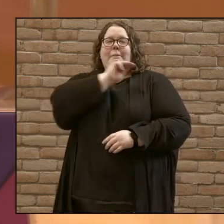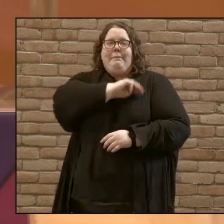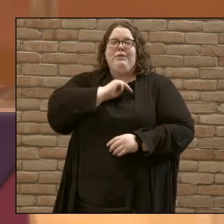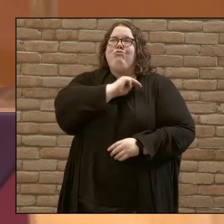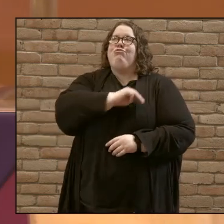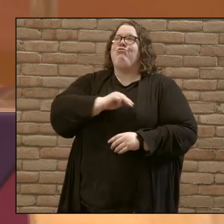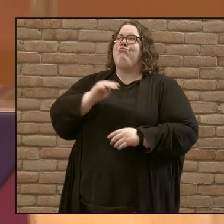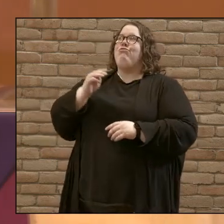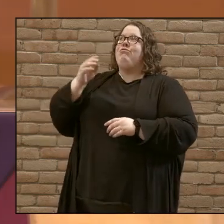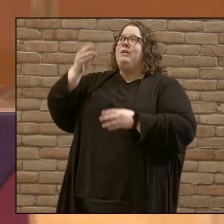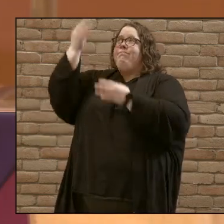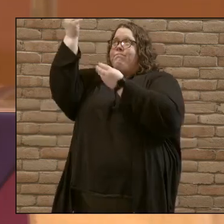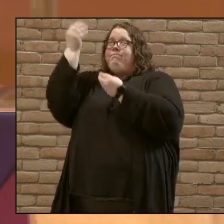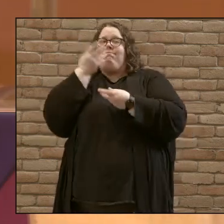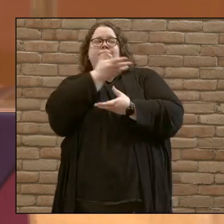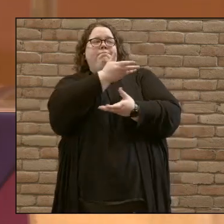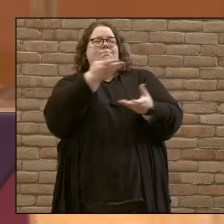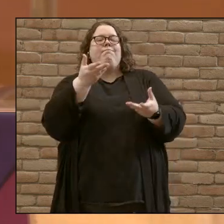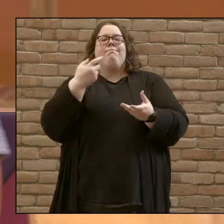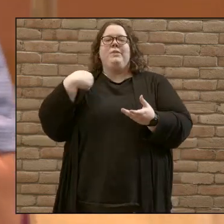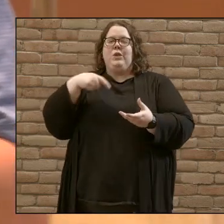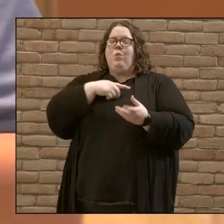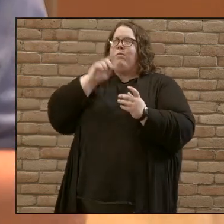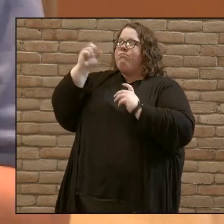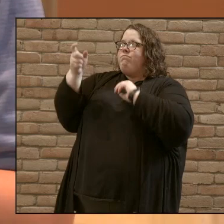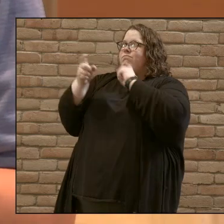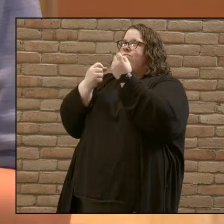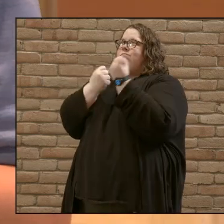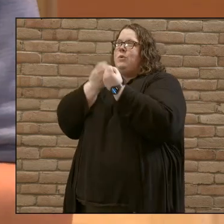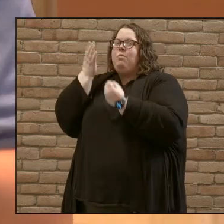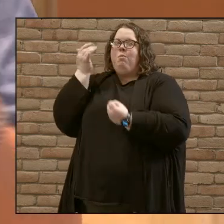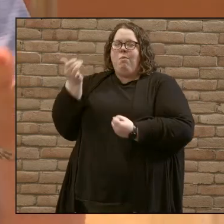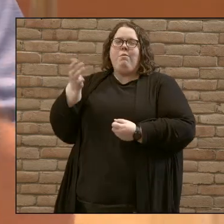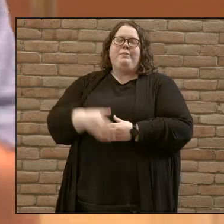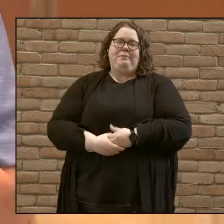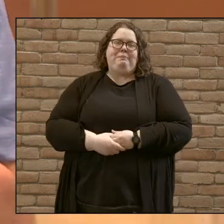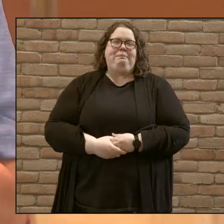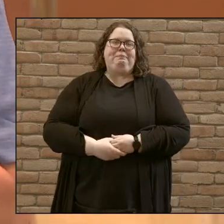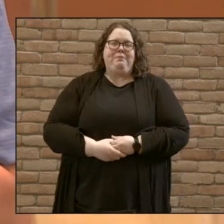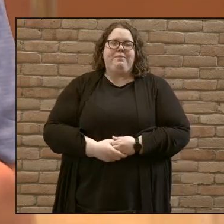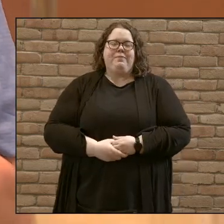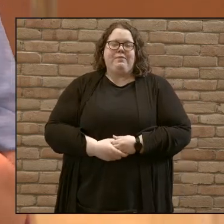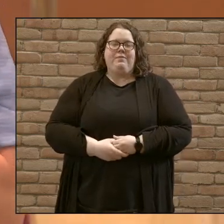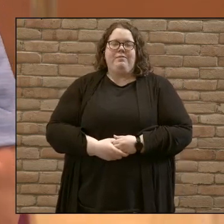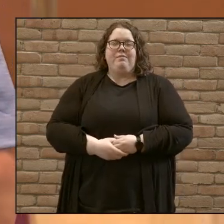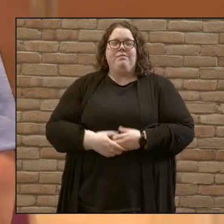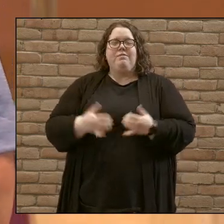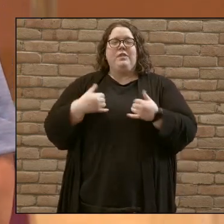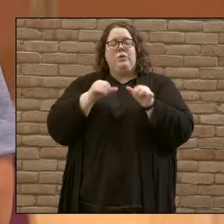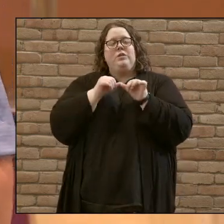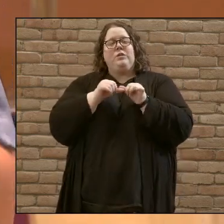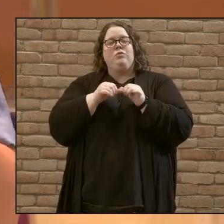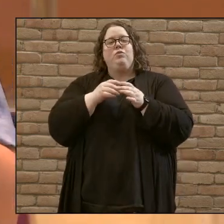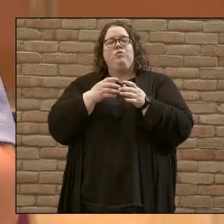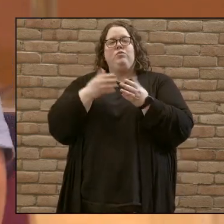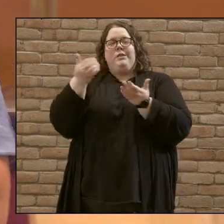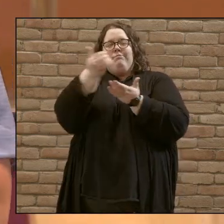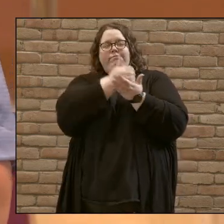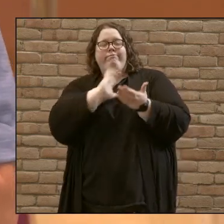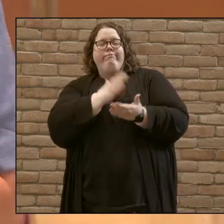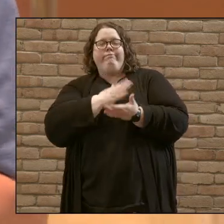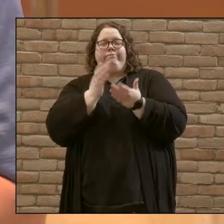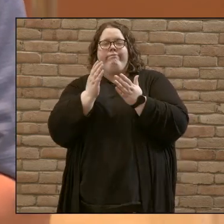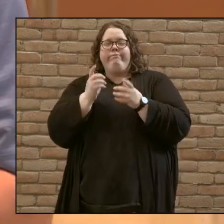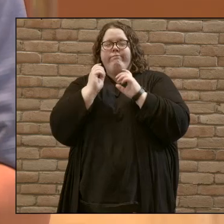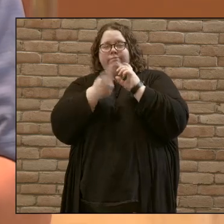as we wait for him to come back again in all of his glory. We continue now by receiving our offerings and singing a